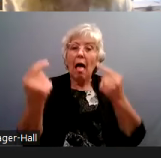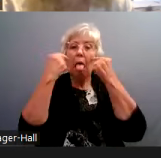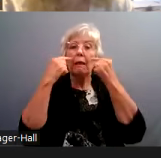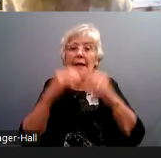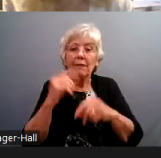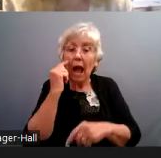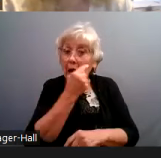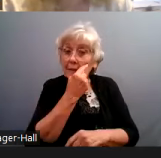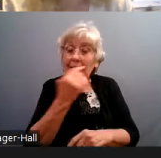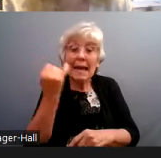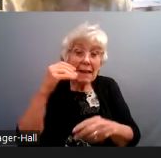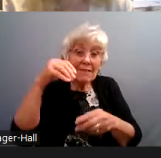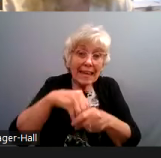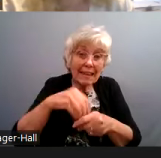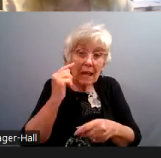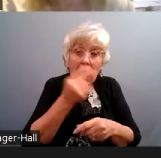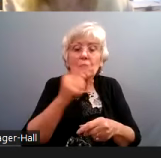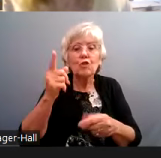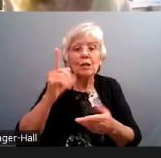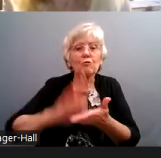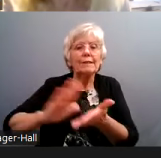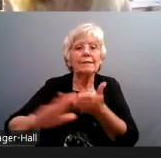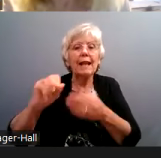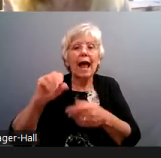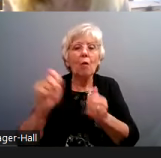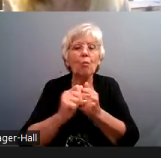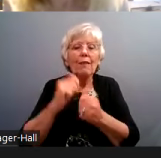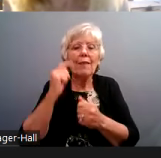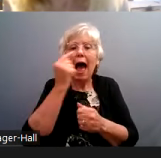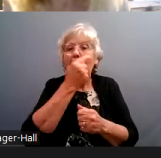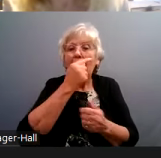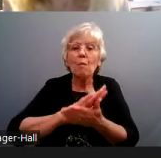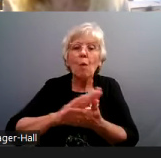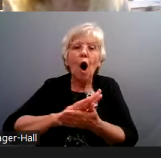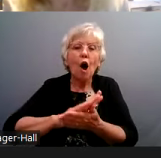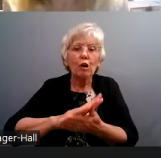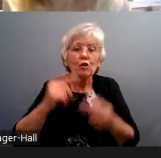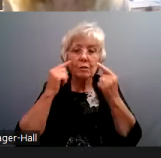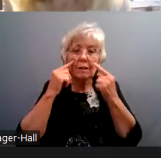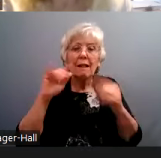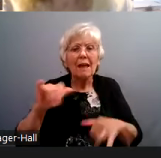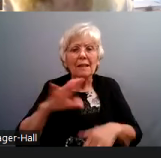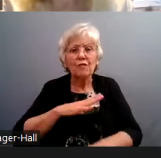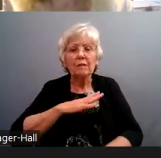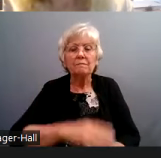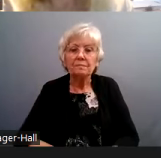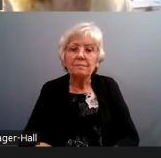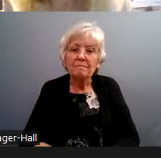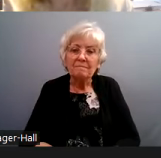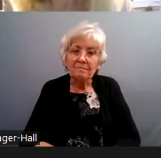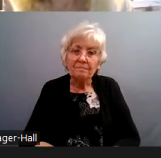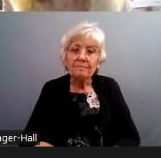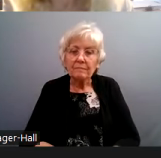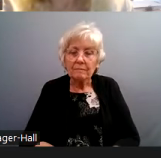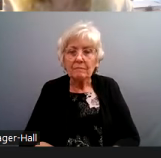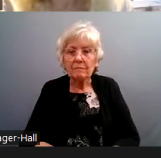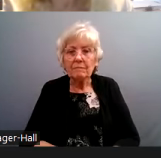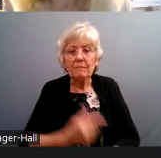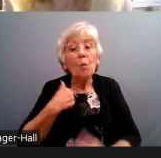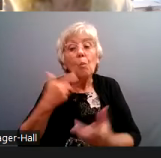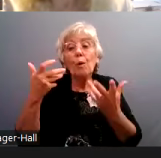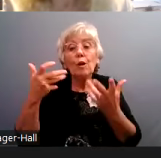does get in the eyes, we just rinse it out with some eye wash, and then that should be fine. And then we don't want to